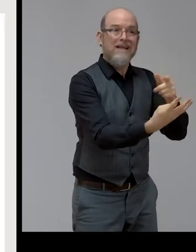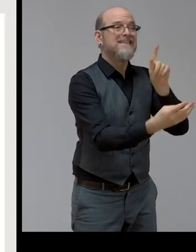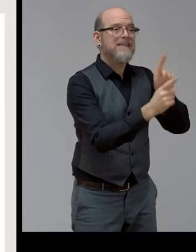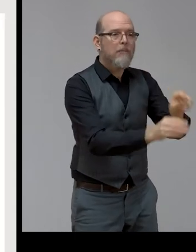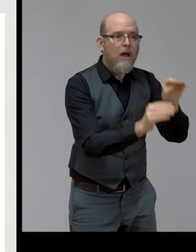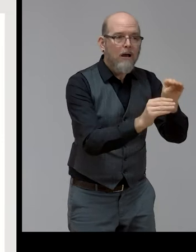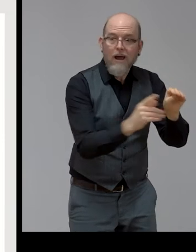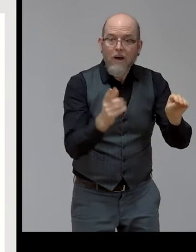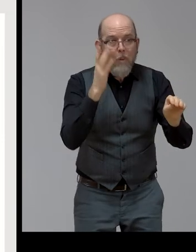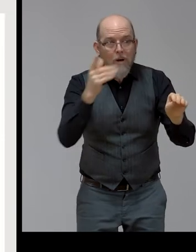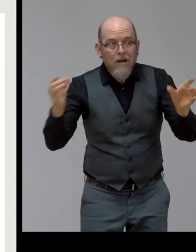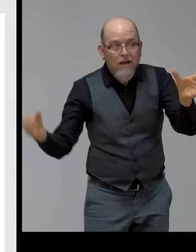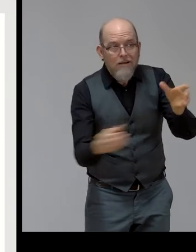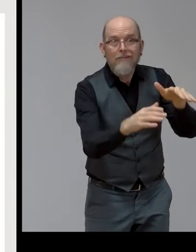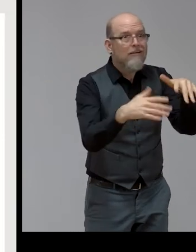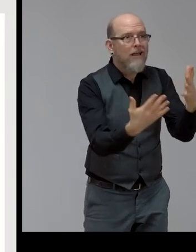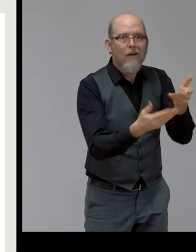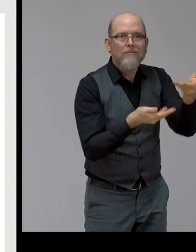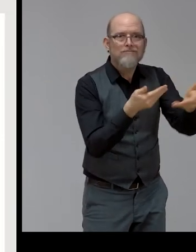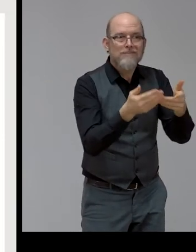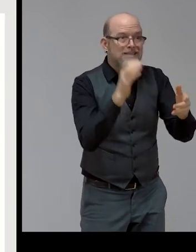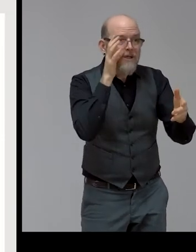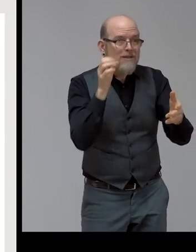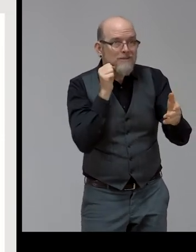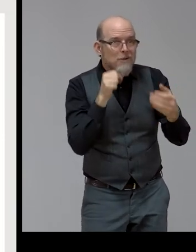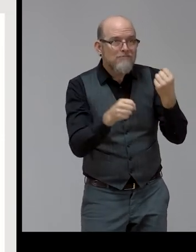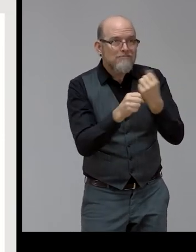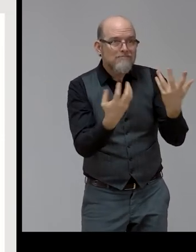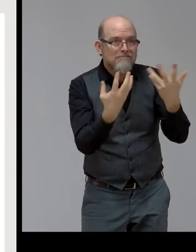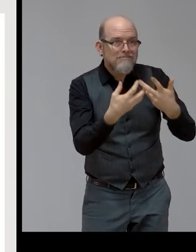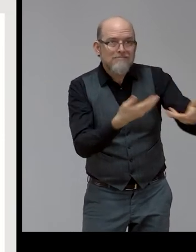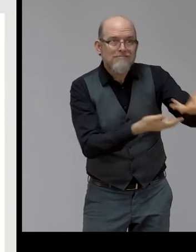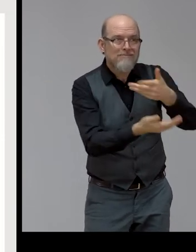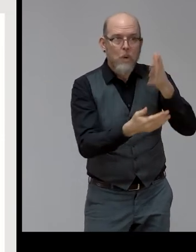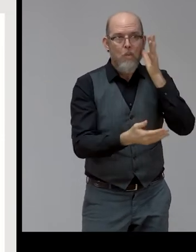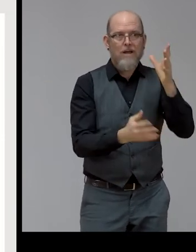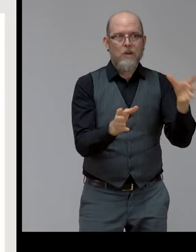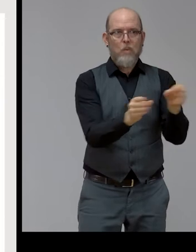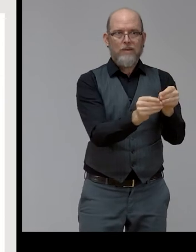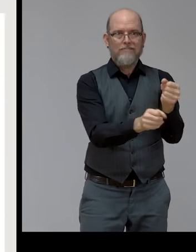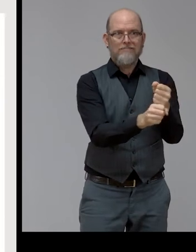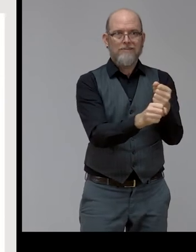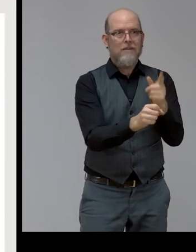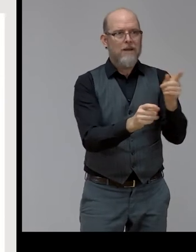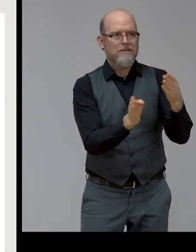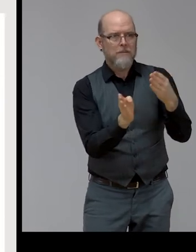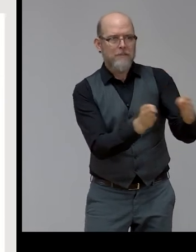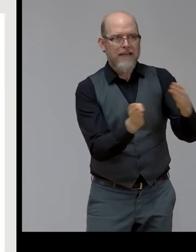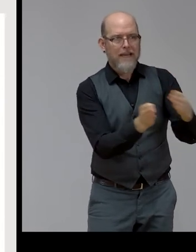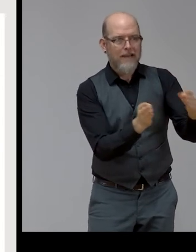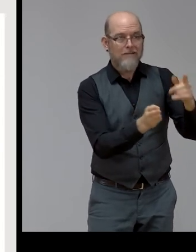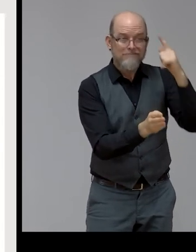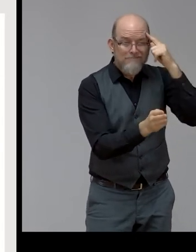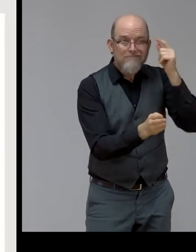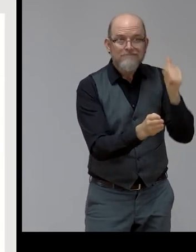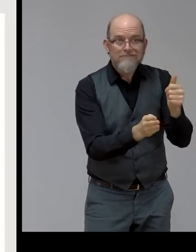person with Down syndrome will be working together. So when he or she arrives, all the colleagues are trained and they